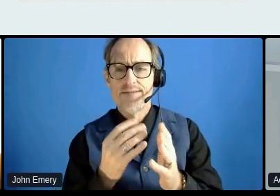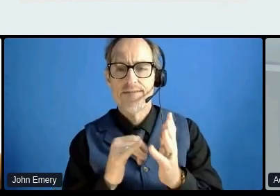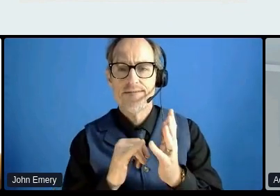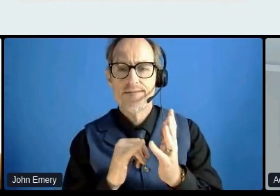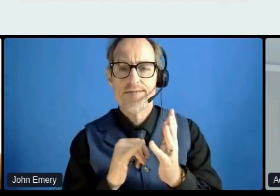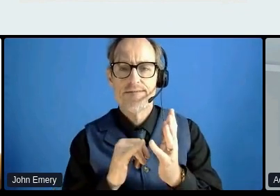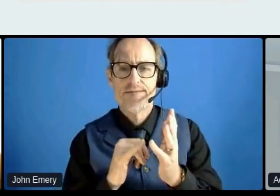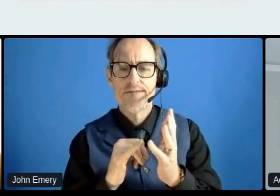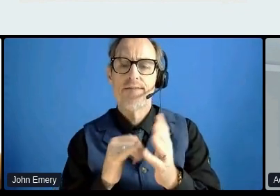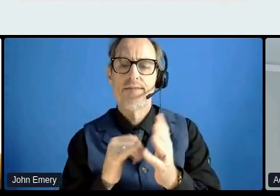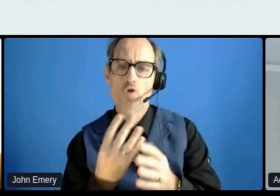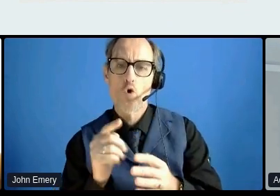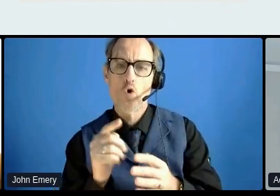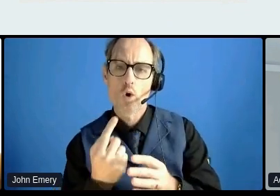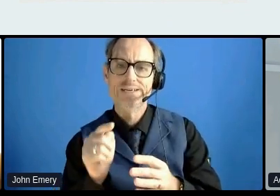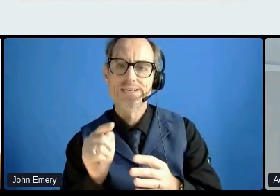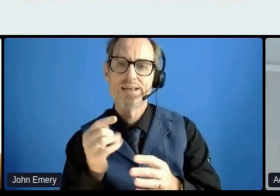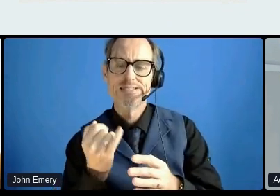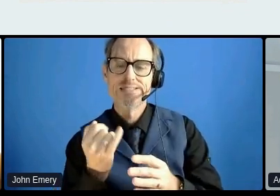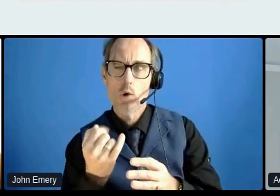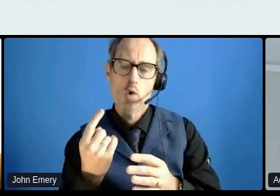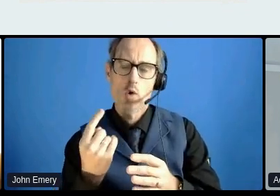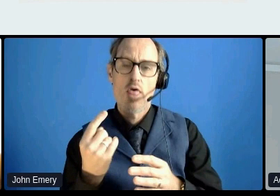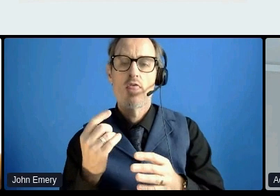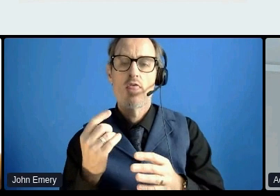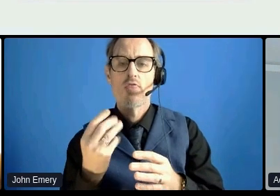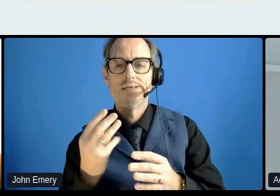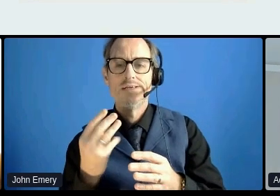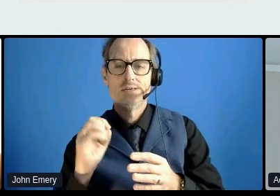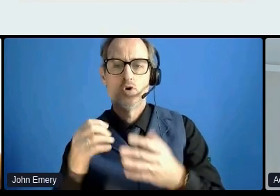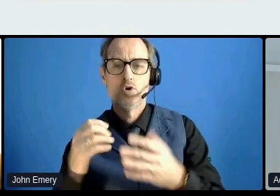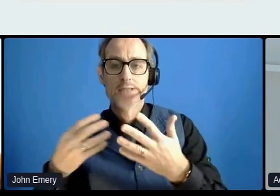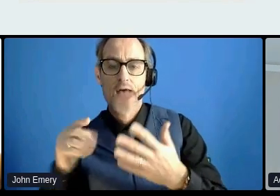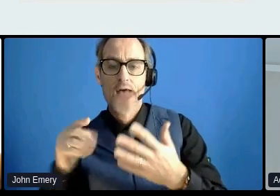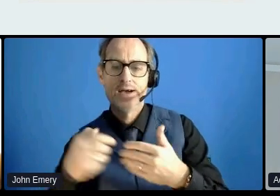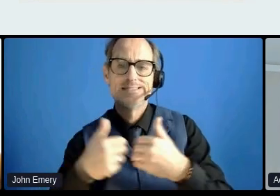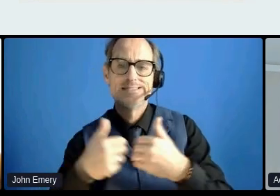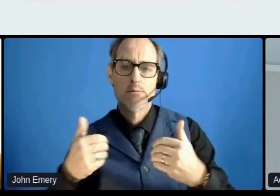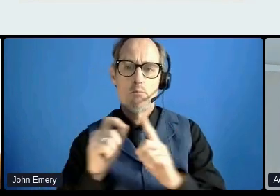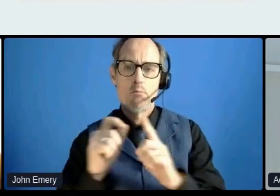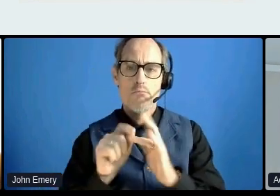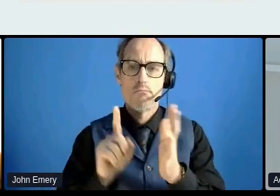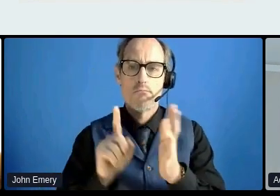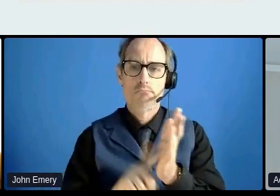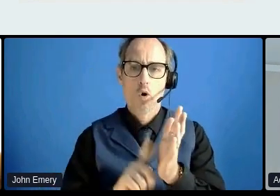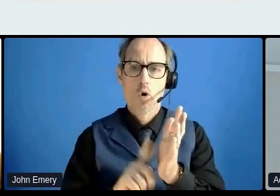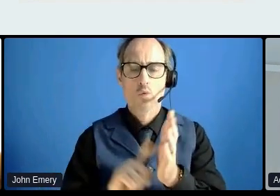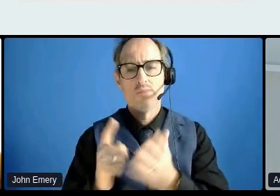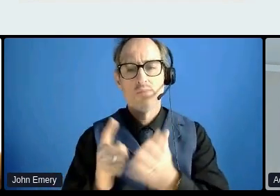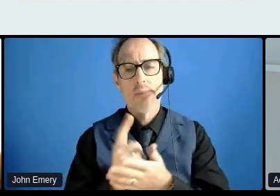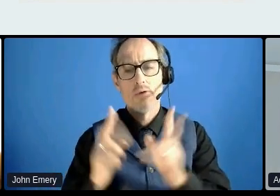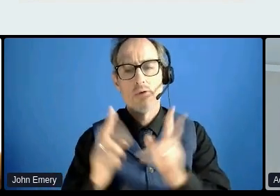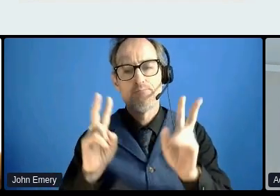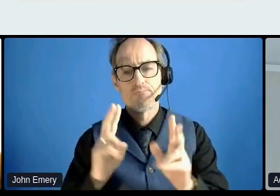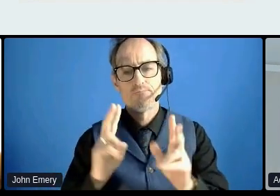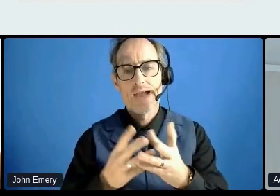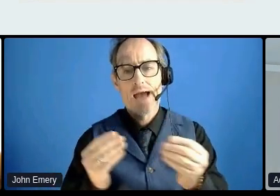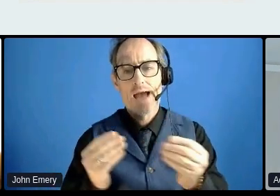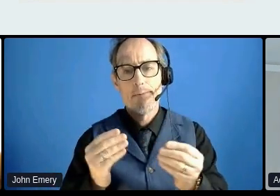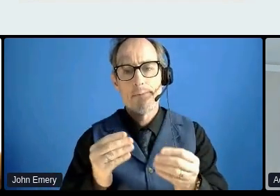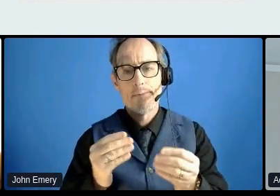4131609, that should also give you, and that's a little separate poll that we're doing just around the gap analysis process.